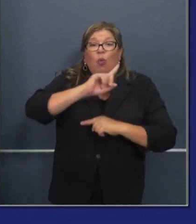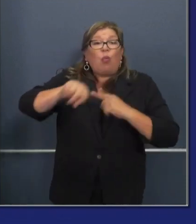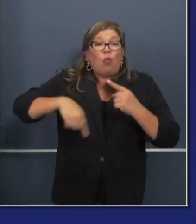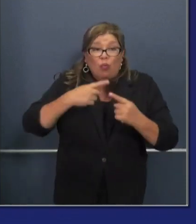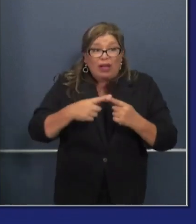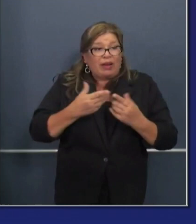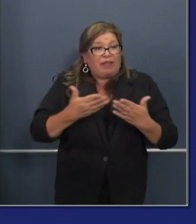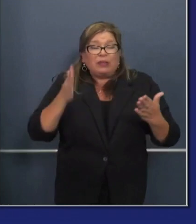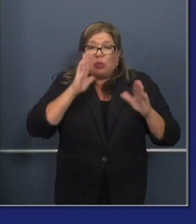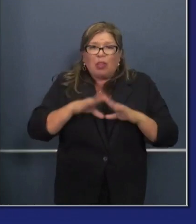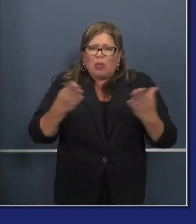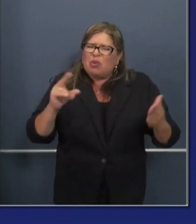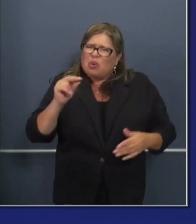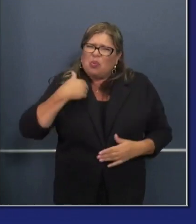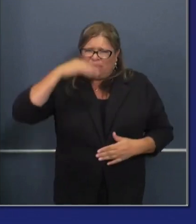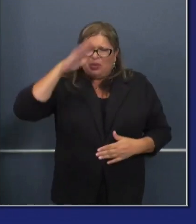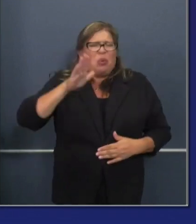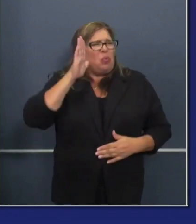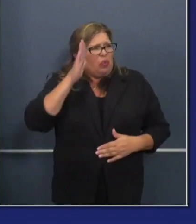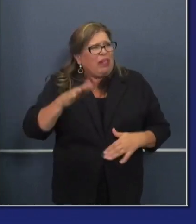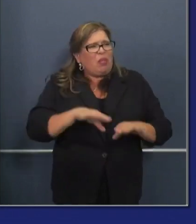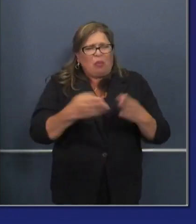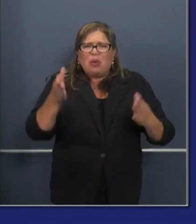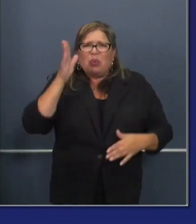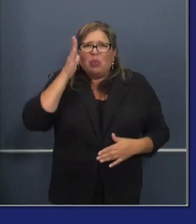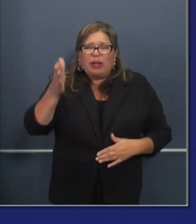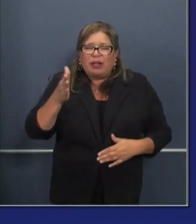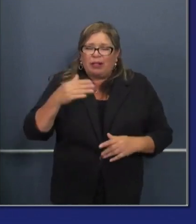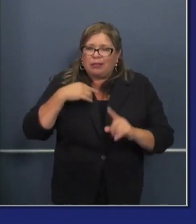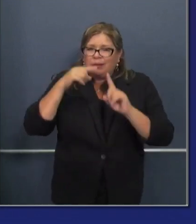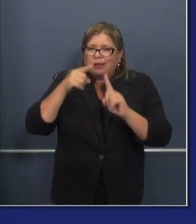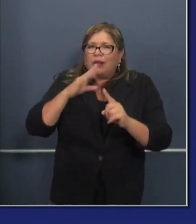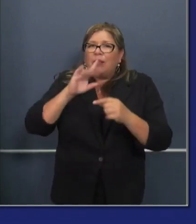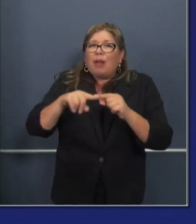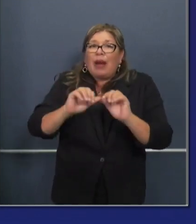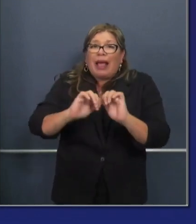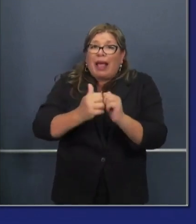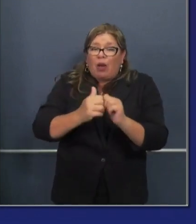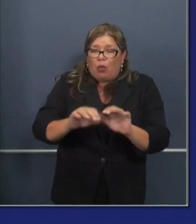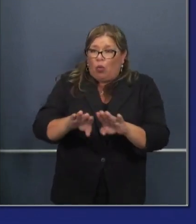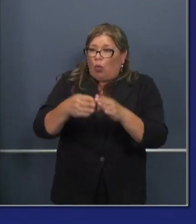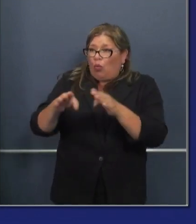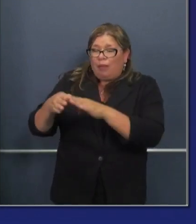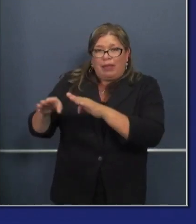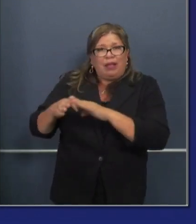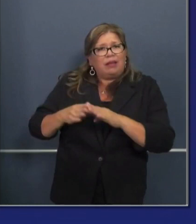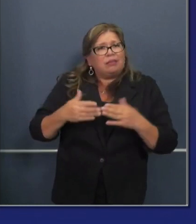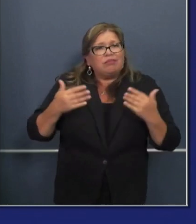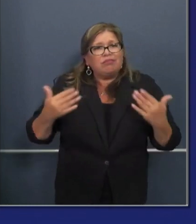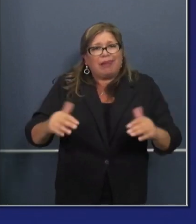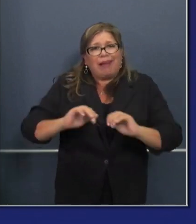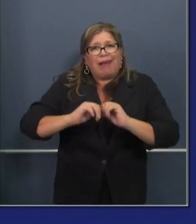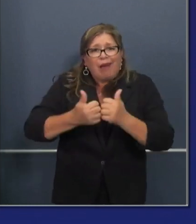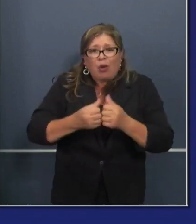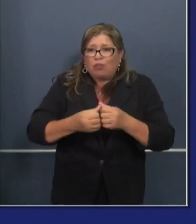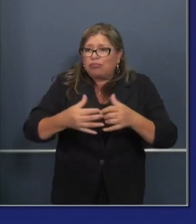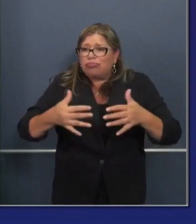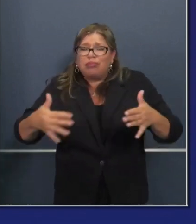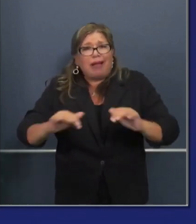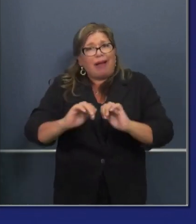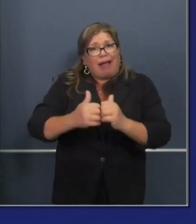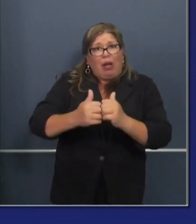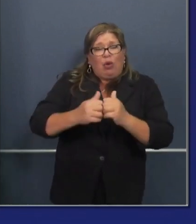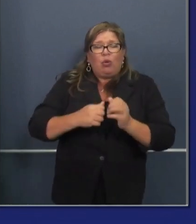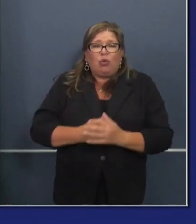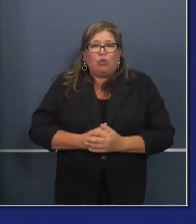the how. The governor said clearly that we have spent weeks, months even, preparing guidance for sectors